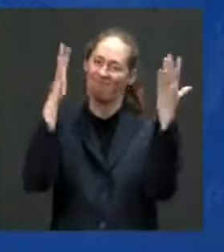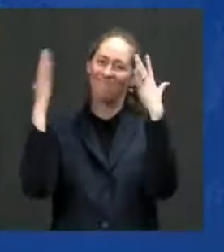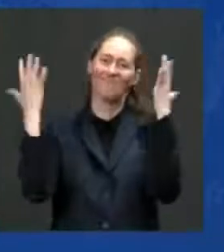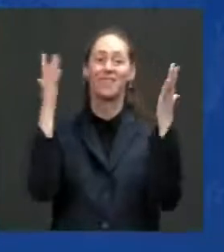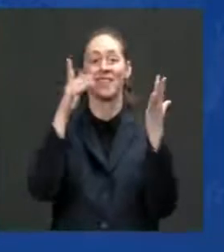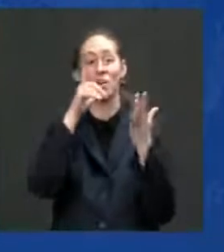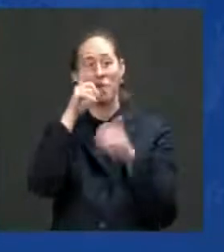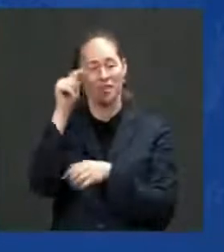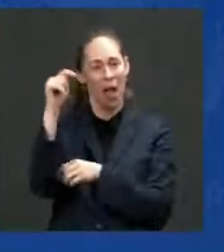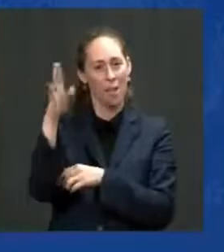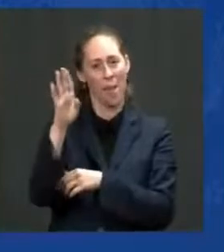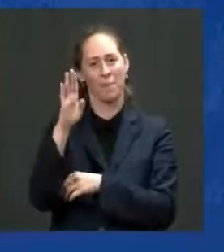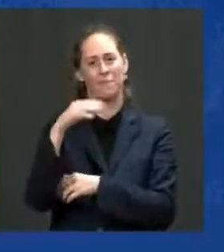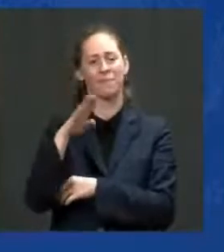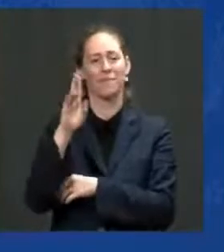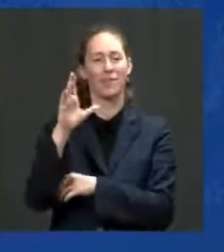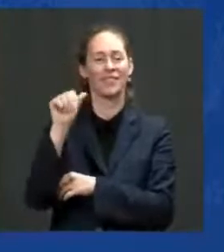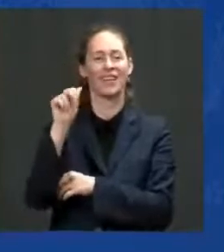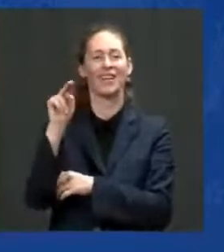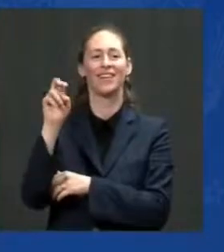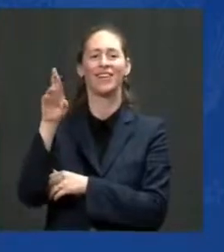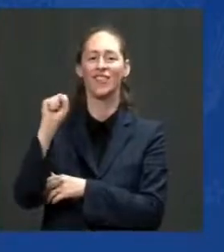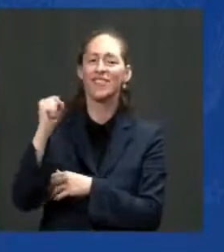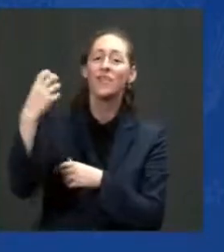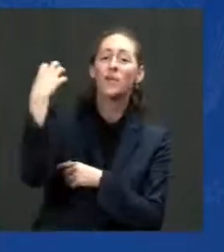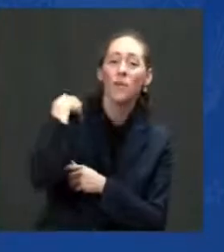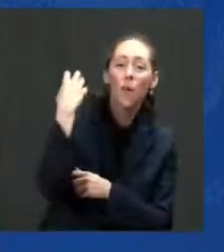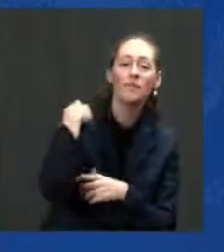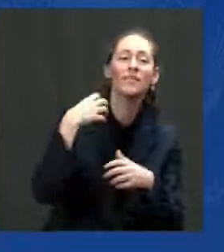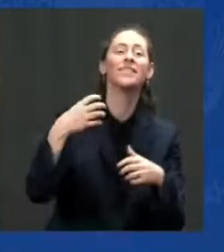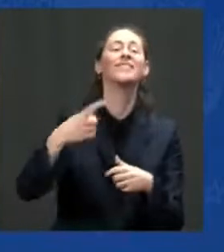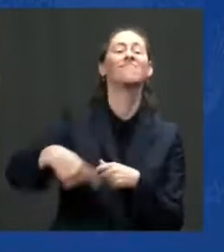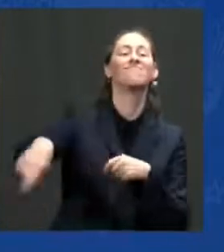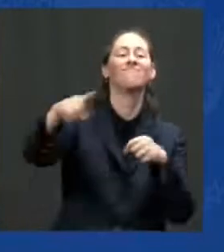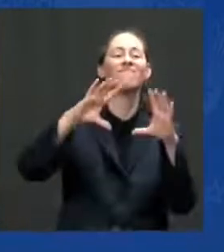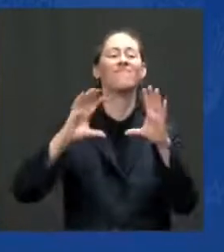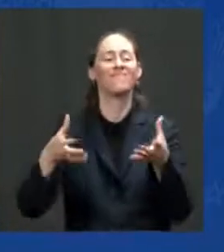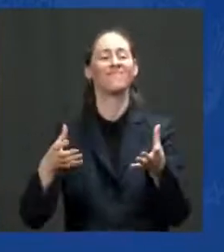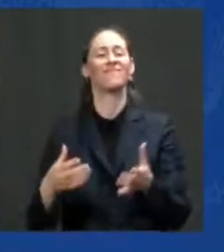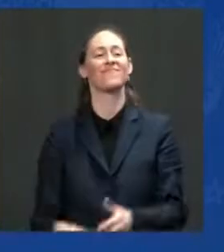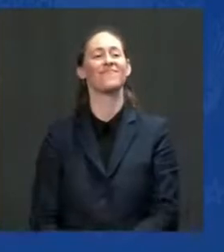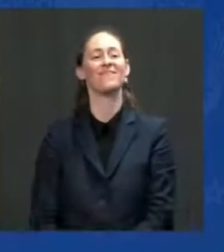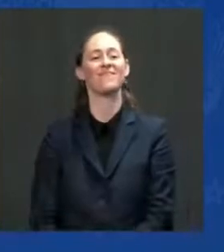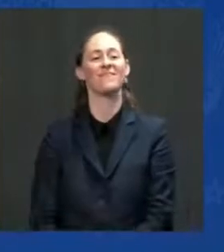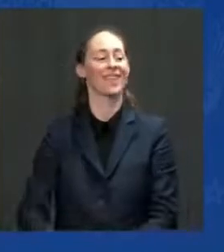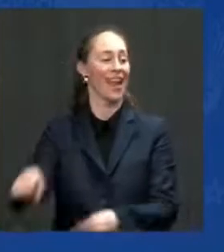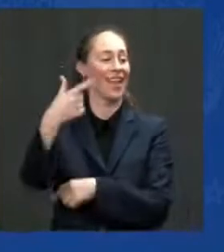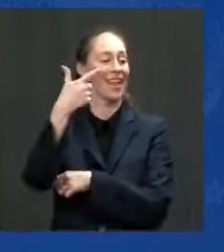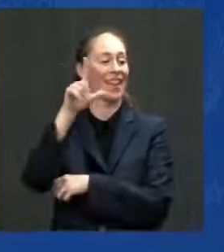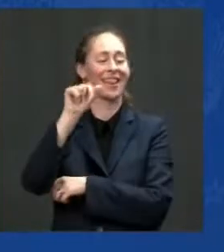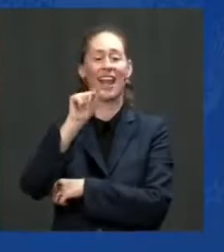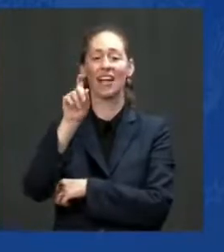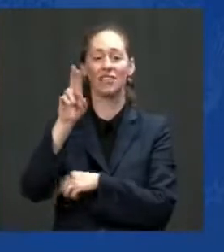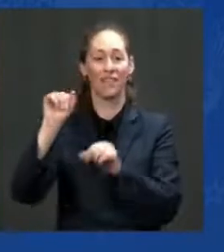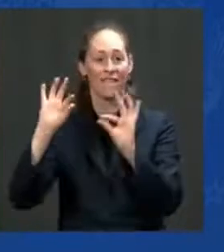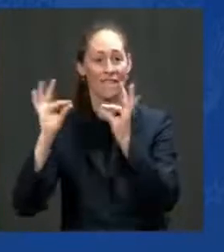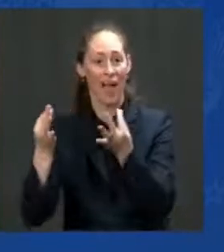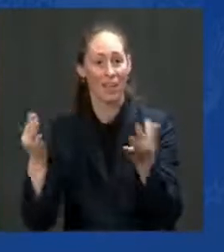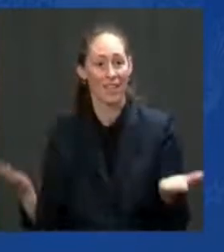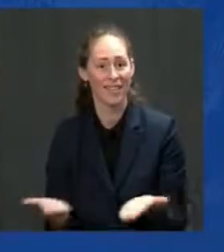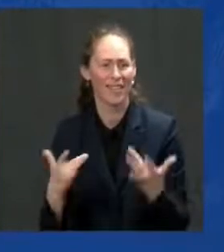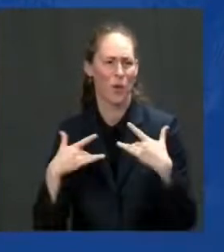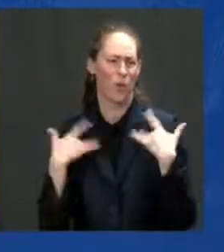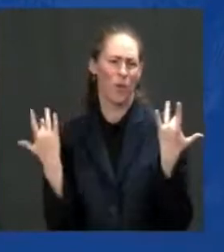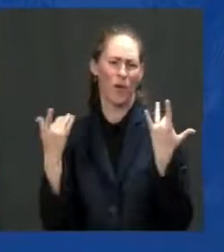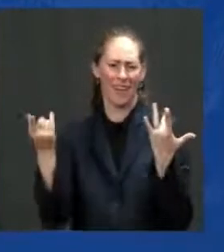To the players, the coaches, and the Glazer family, my good friends, it's an honor to have you here. We have to say that the